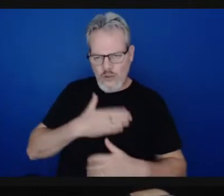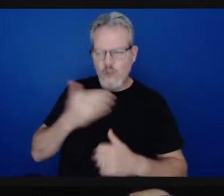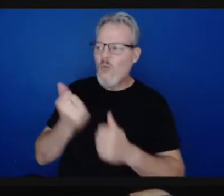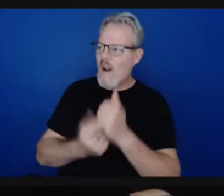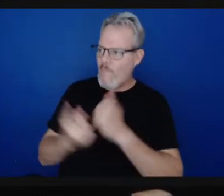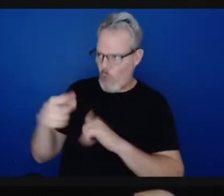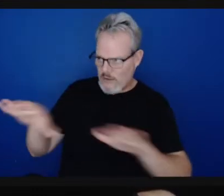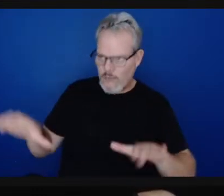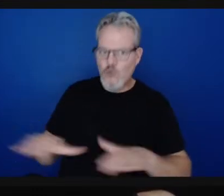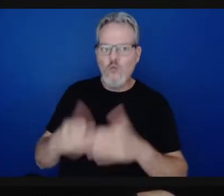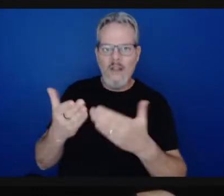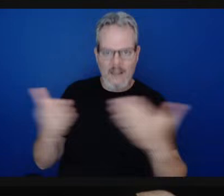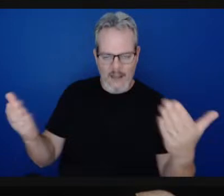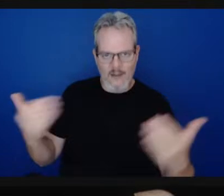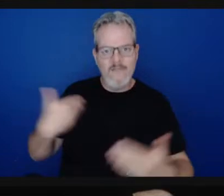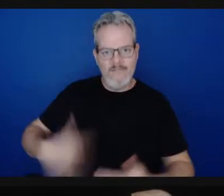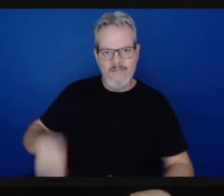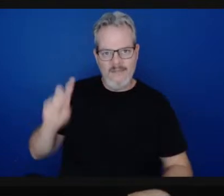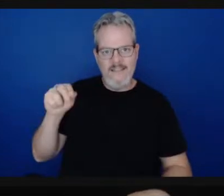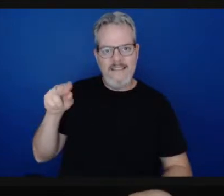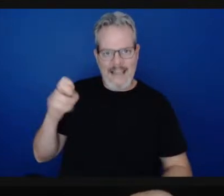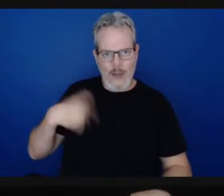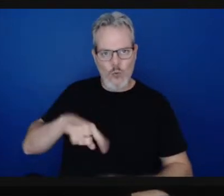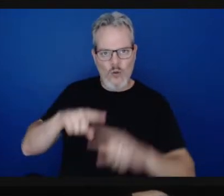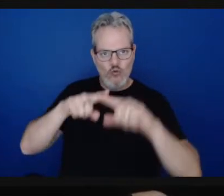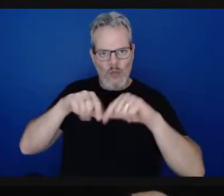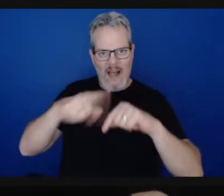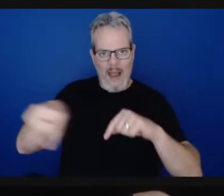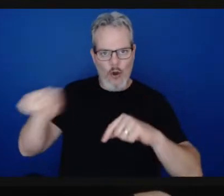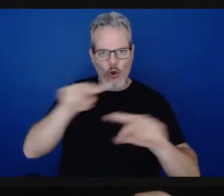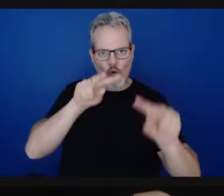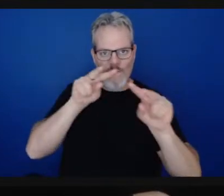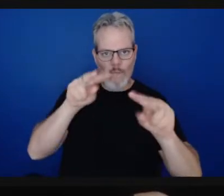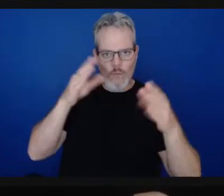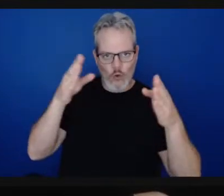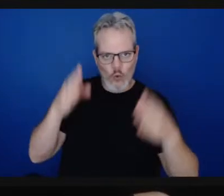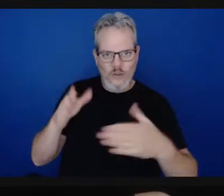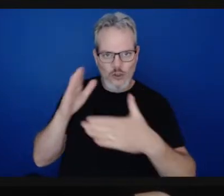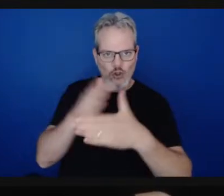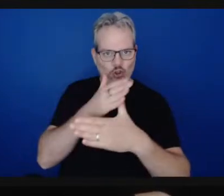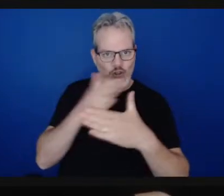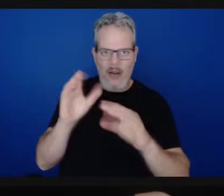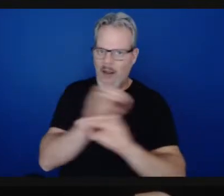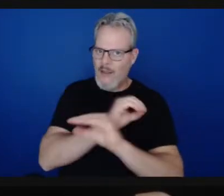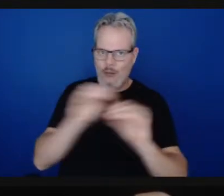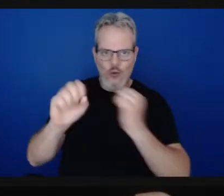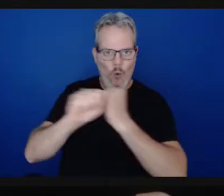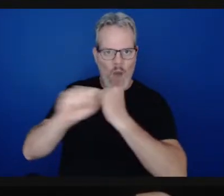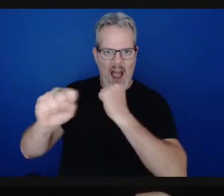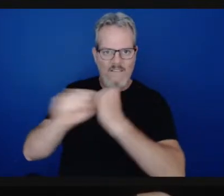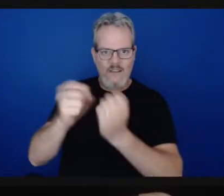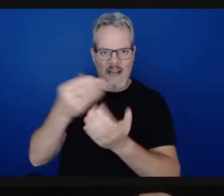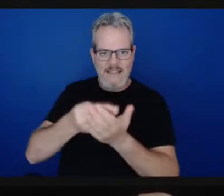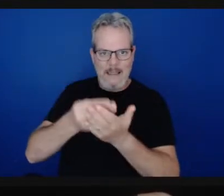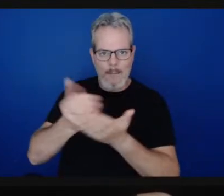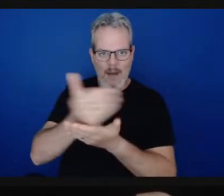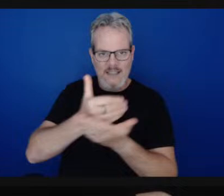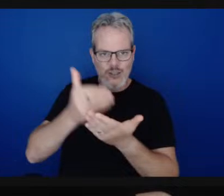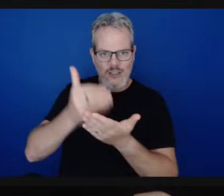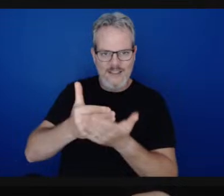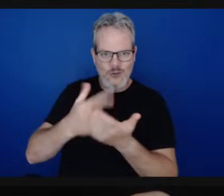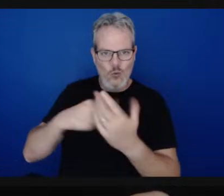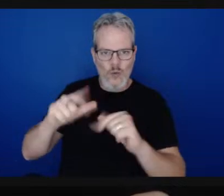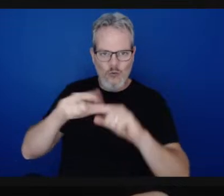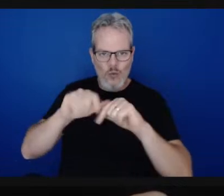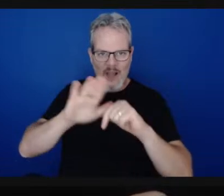today. We rely on viewers like you to help share this type of screen. There is no advertising budget or anything like that. So we rely on word of